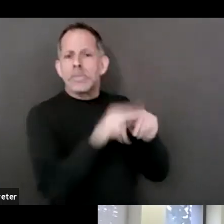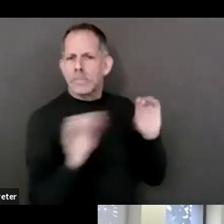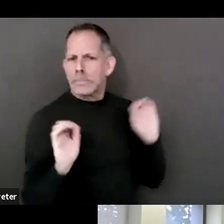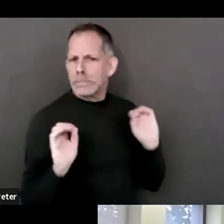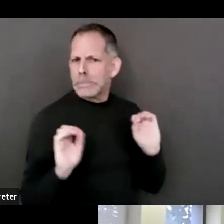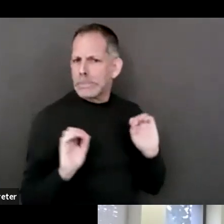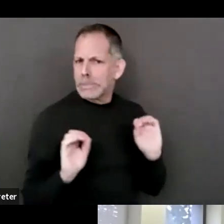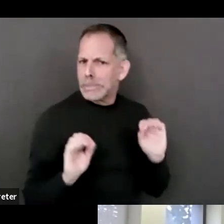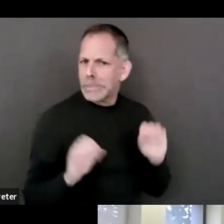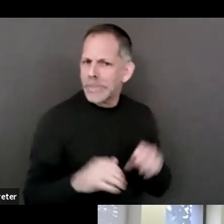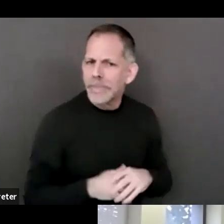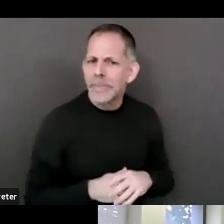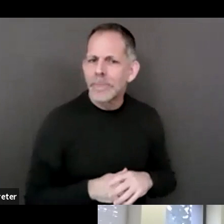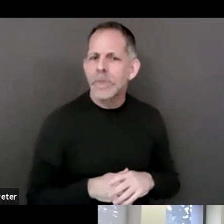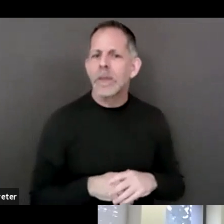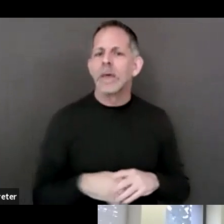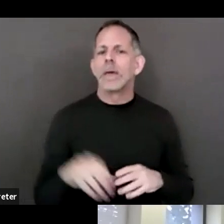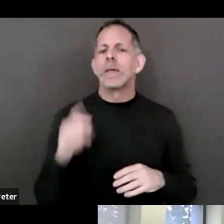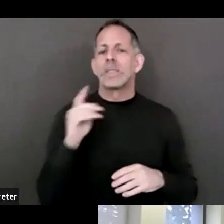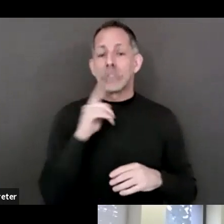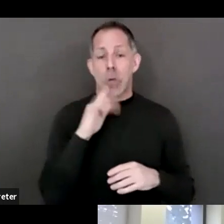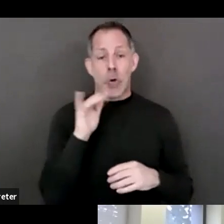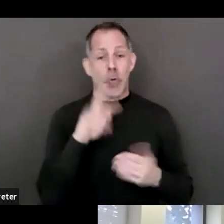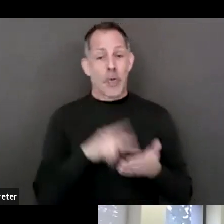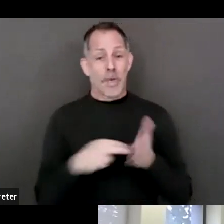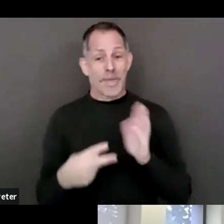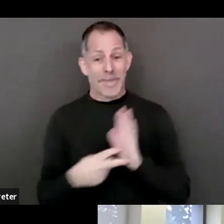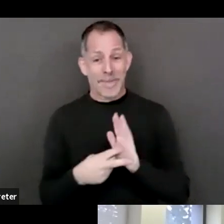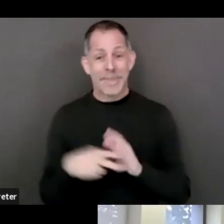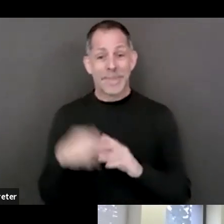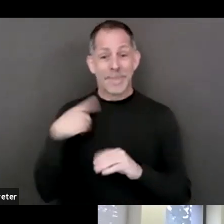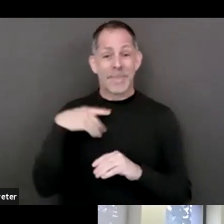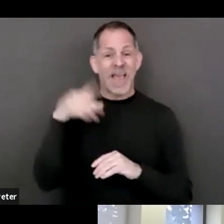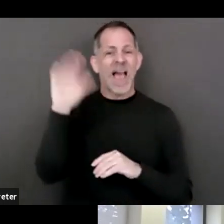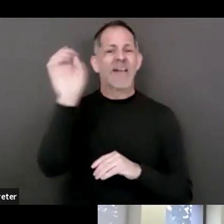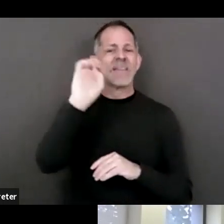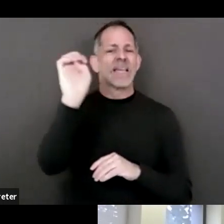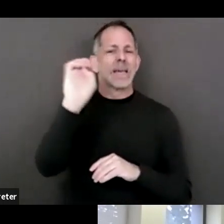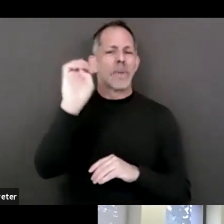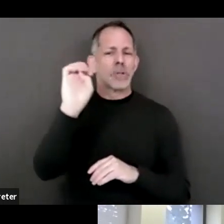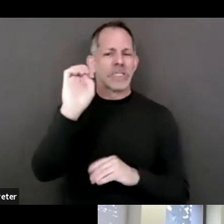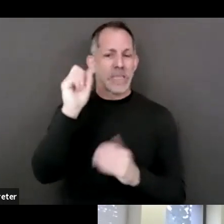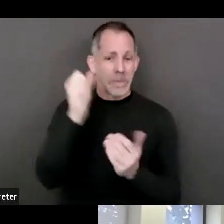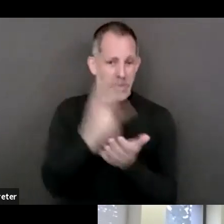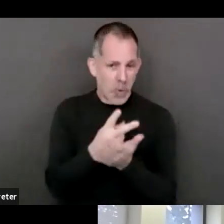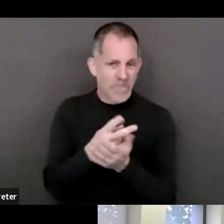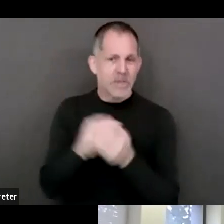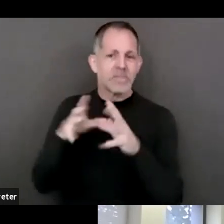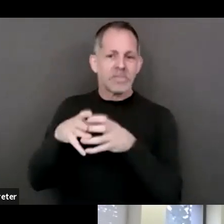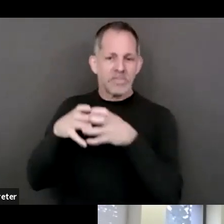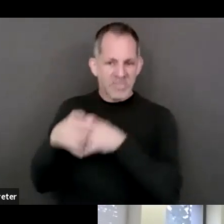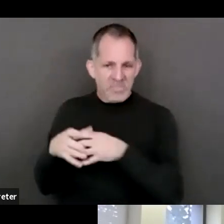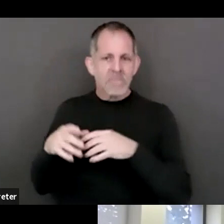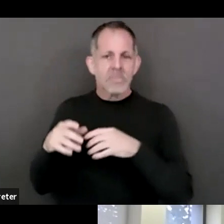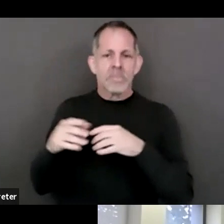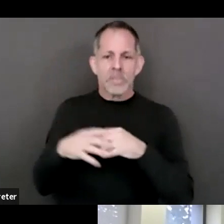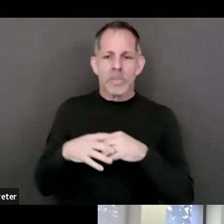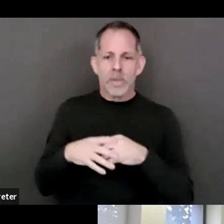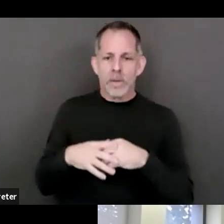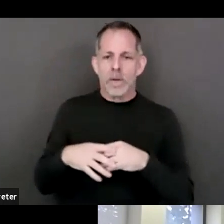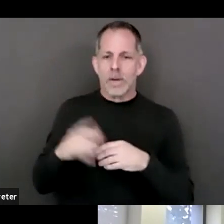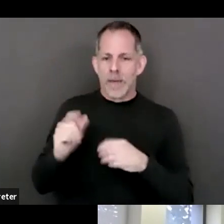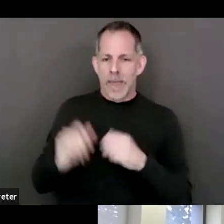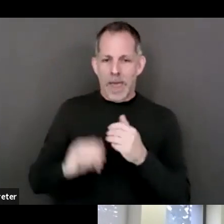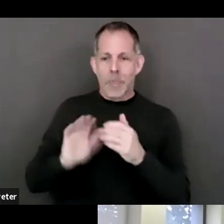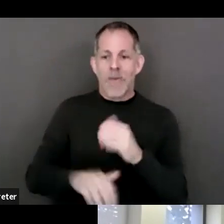an existing EUA as opposed to establishing a new EUA, but